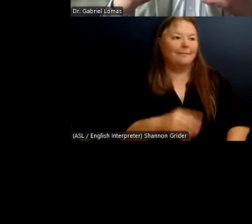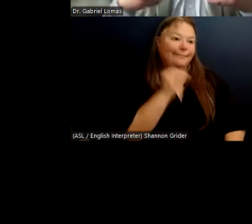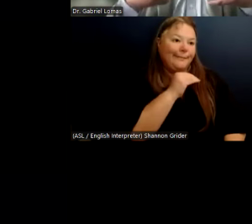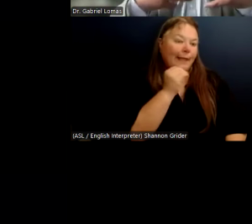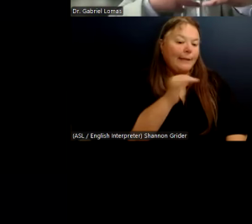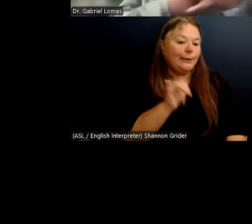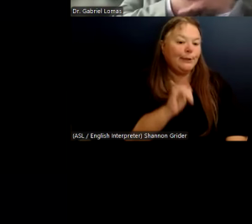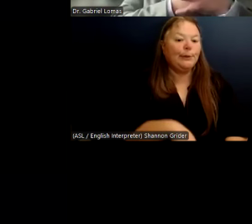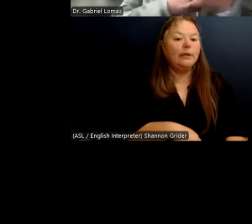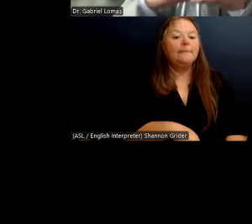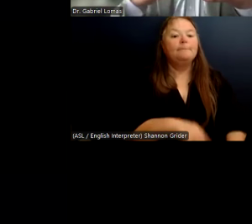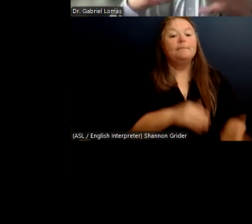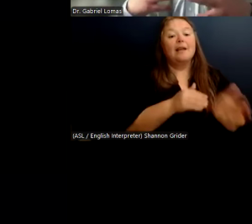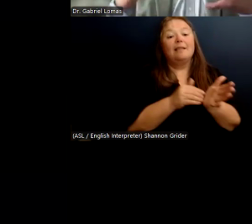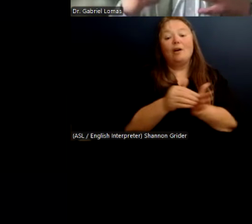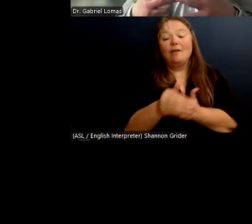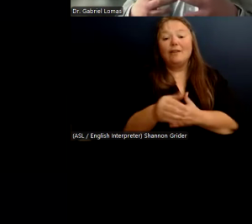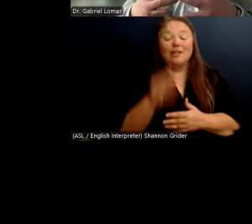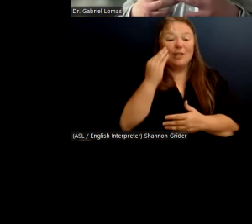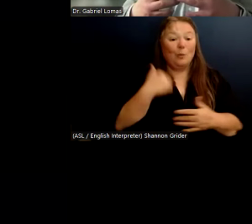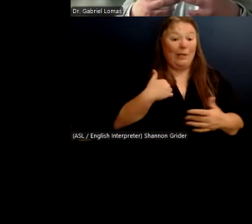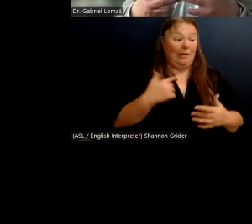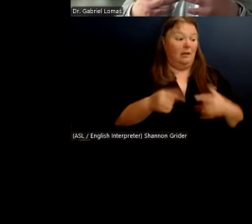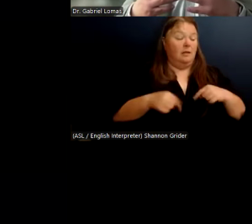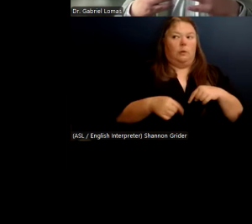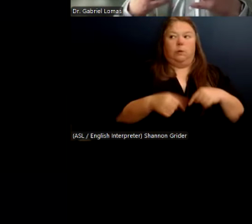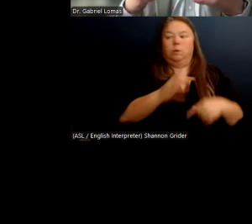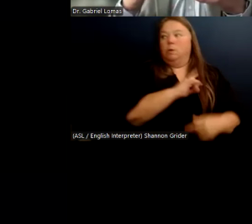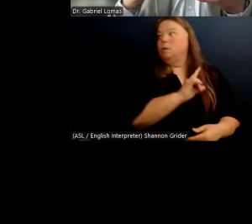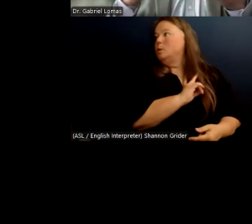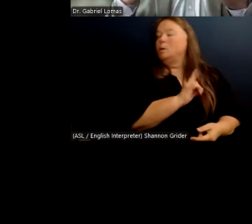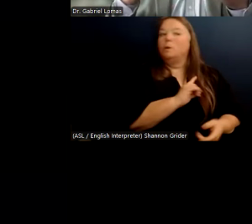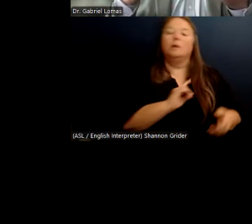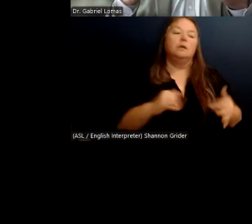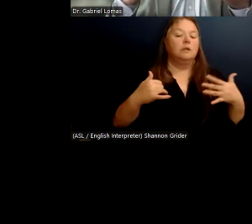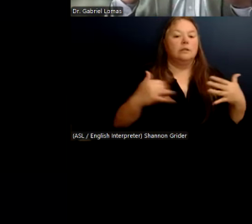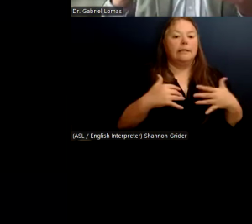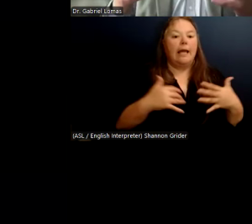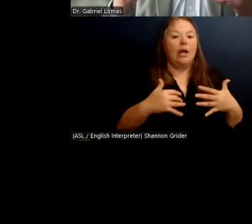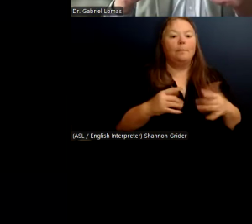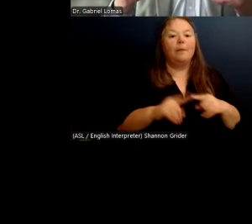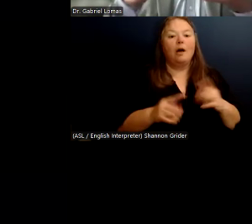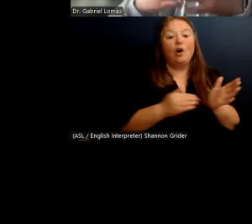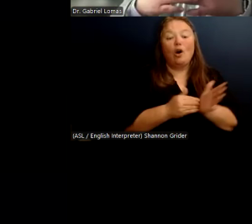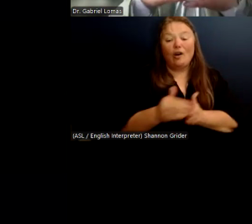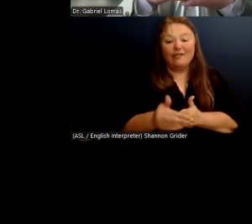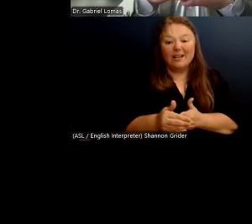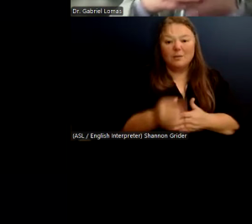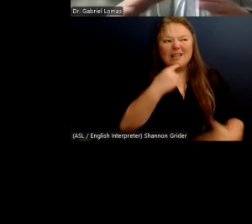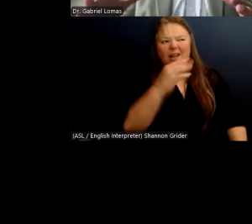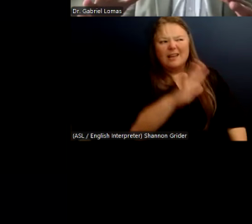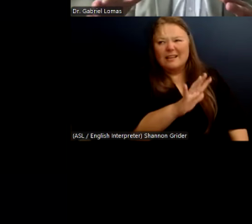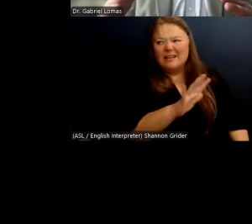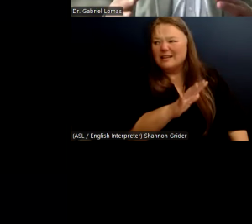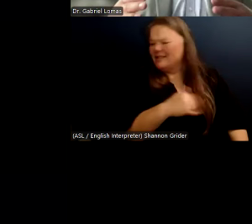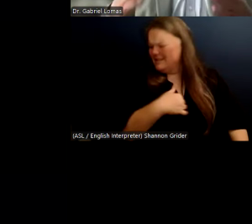people might, our heart rate gets up, we get nervous, we get scared. Sometimes, we might tell law enforcement, like, wait a minute, this is not